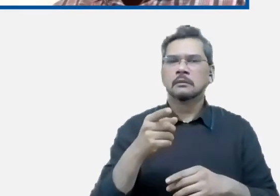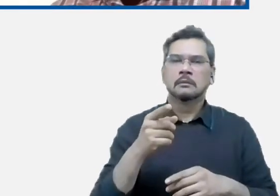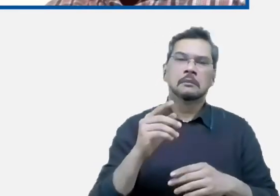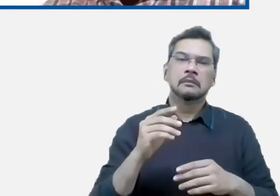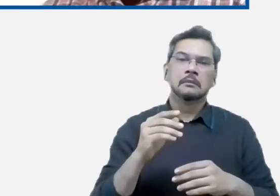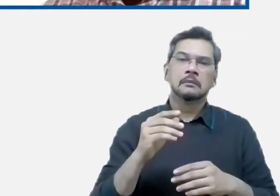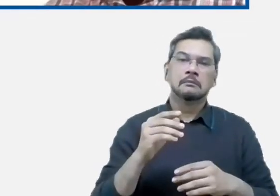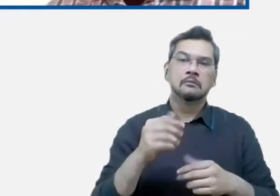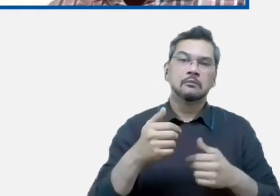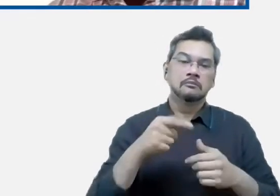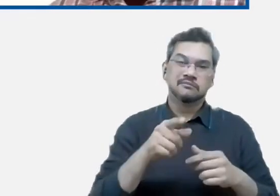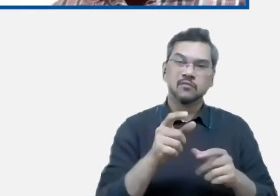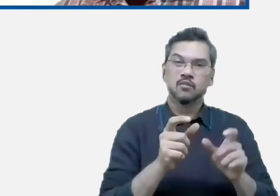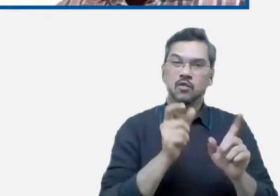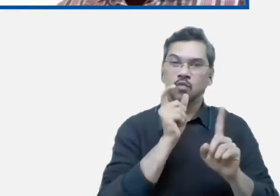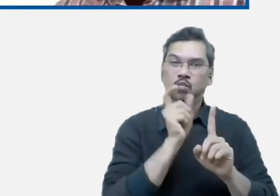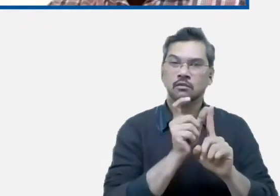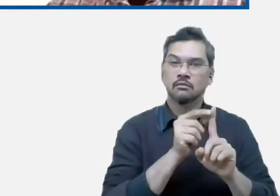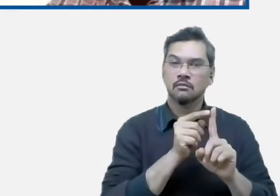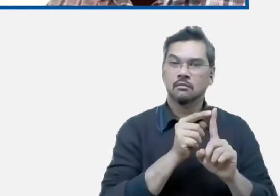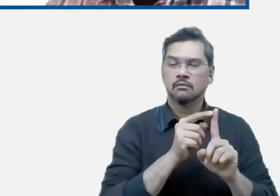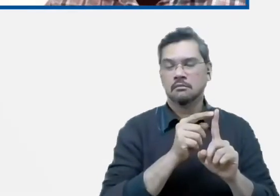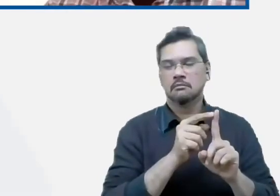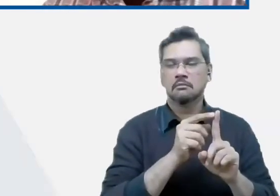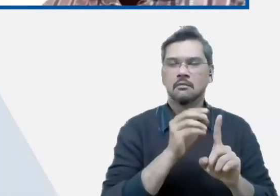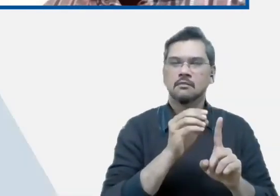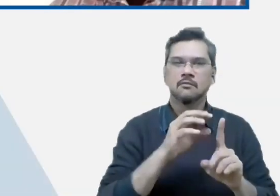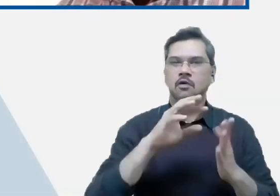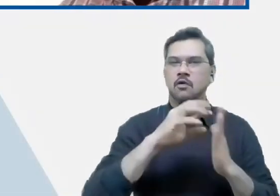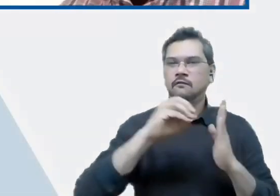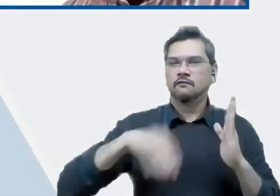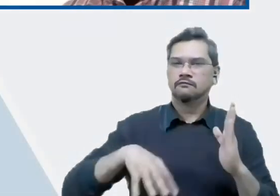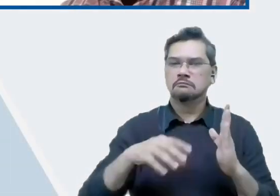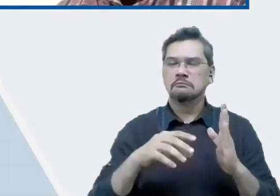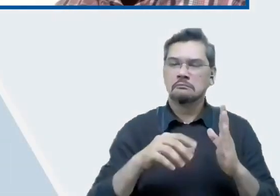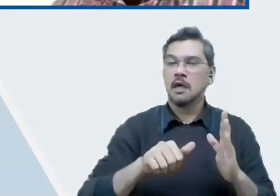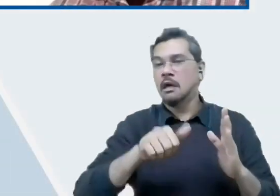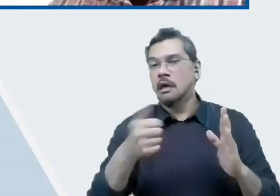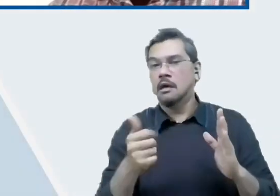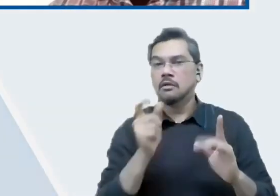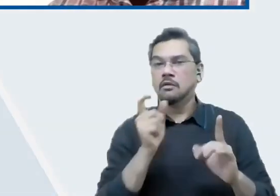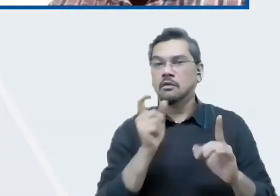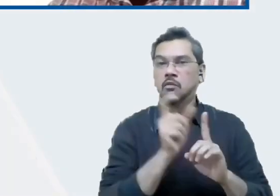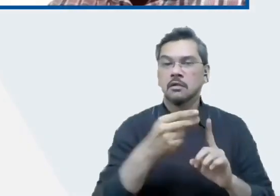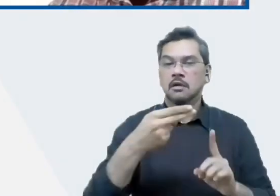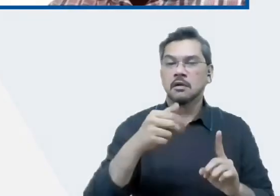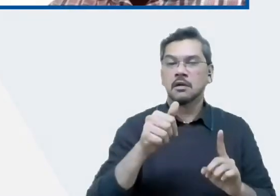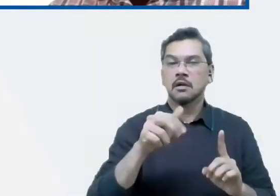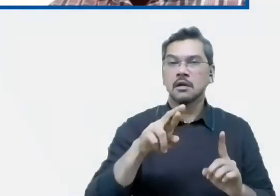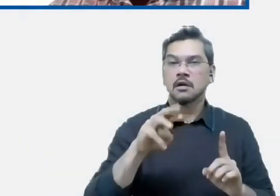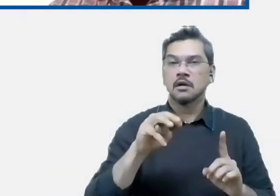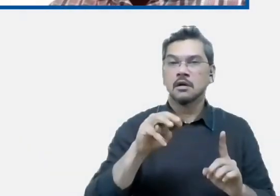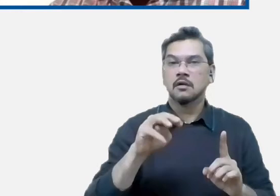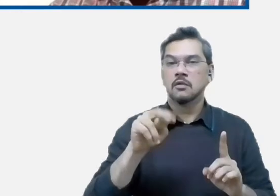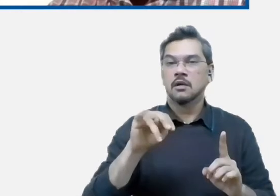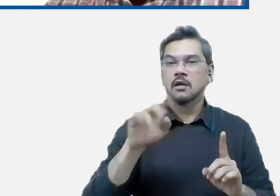Has it been taken? If it's been taken note of, please give me a signal. Yeah, taken note of, Madam Sophie. Thank you. I think